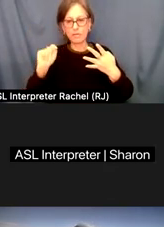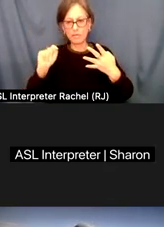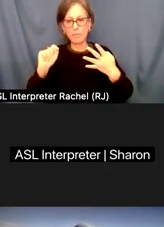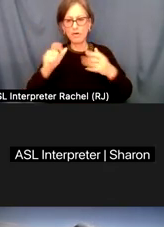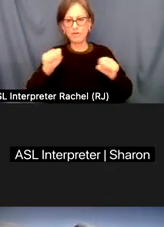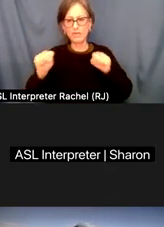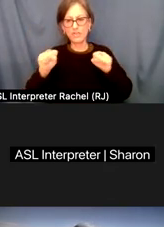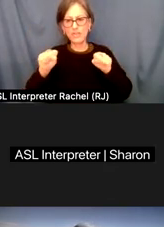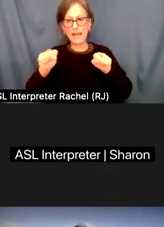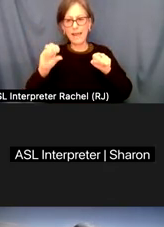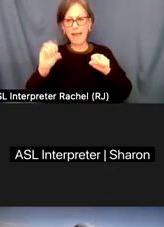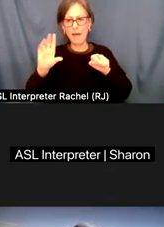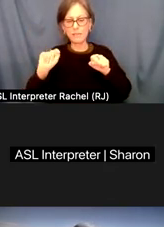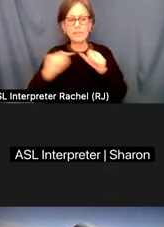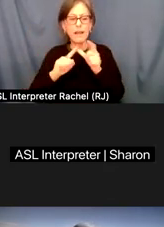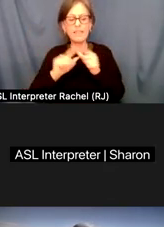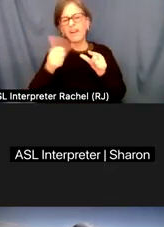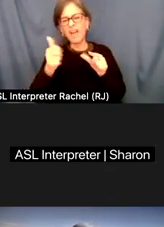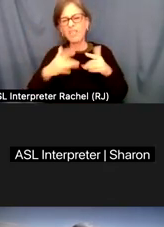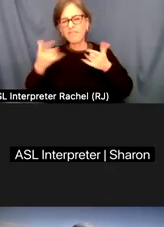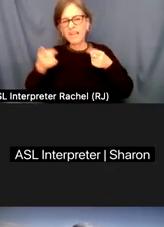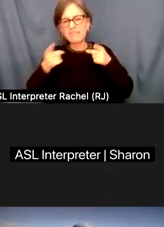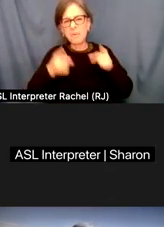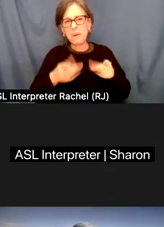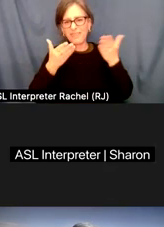past events and upcoming other events on our